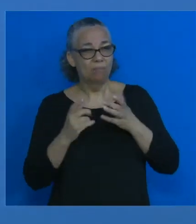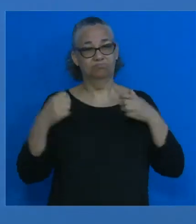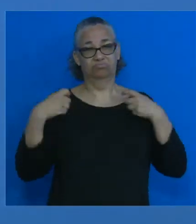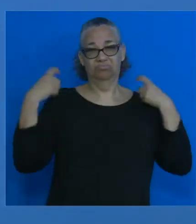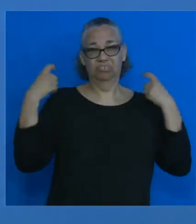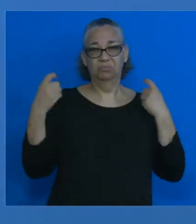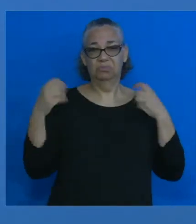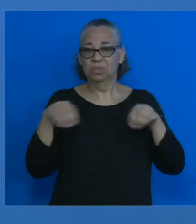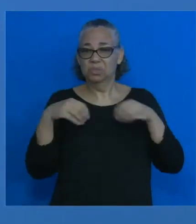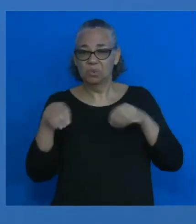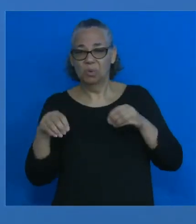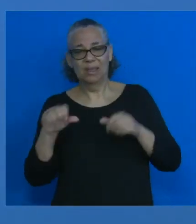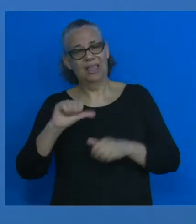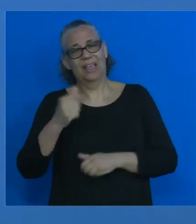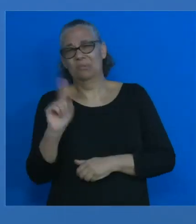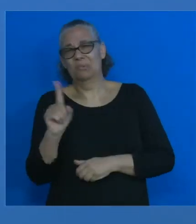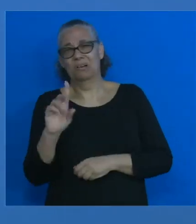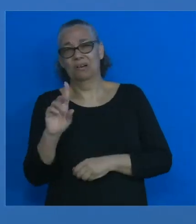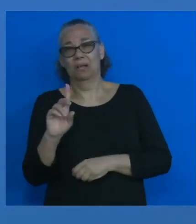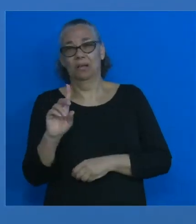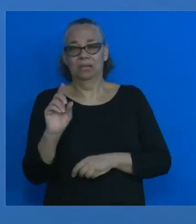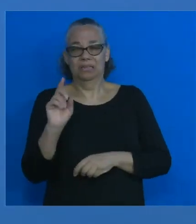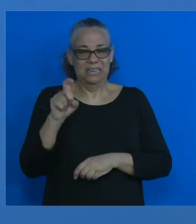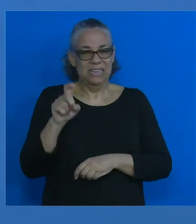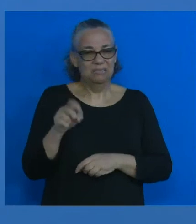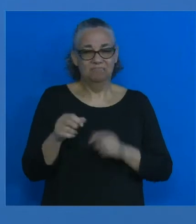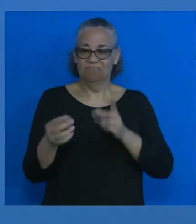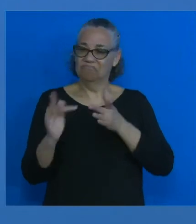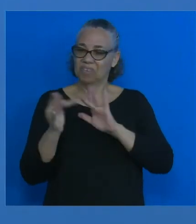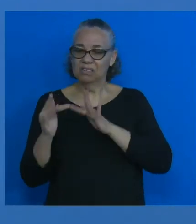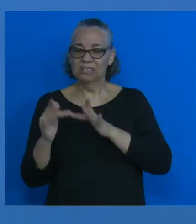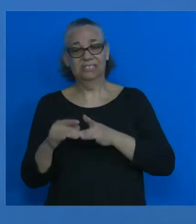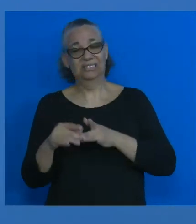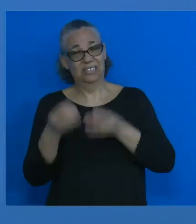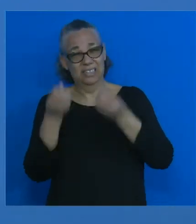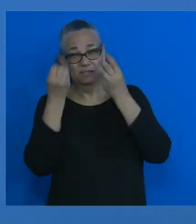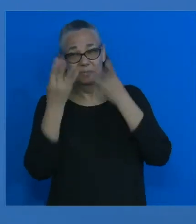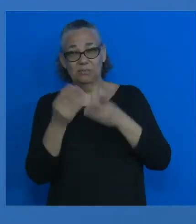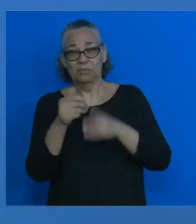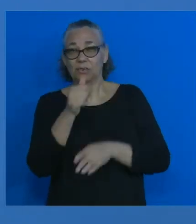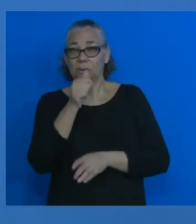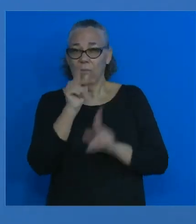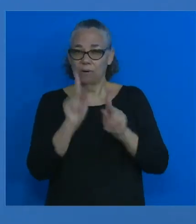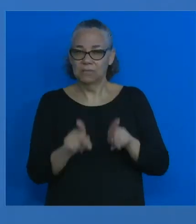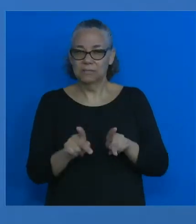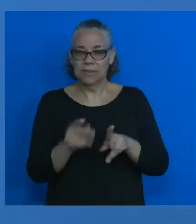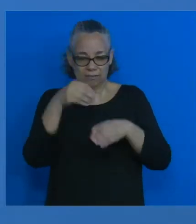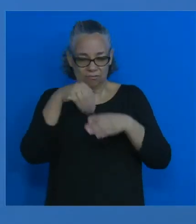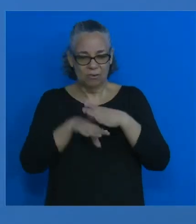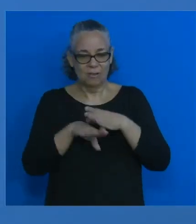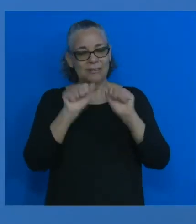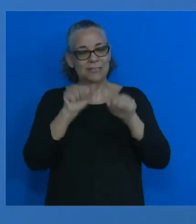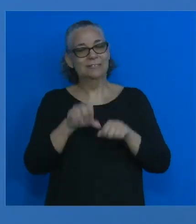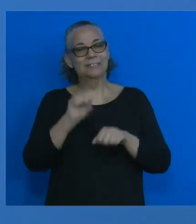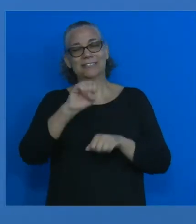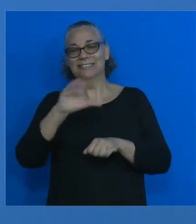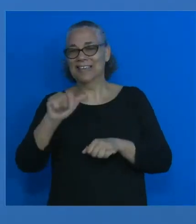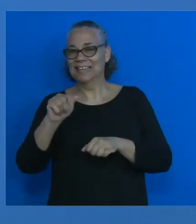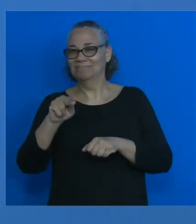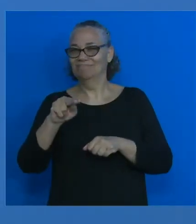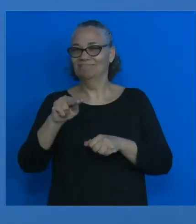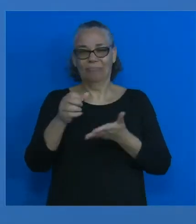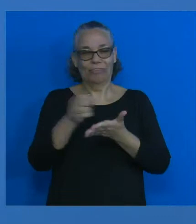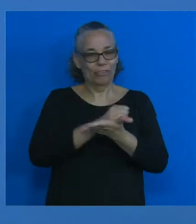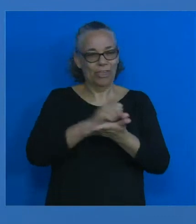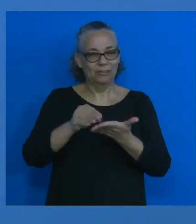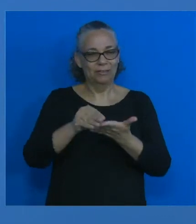stores, anywhere they're required to keep contact information on the persons entering can simply scan that information in order,